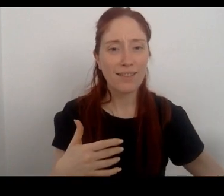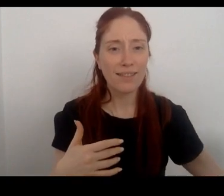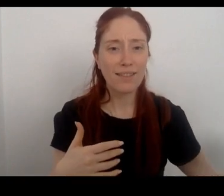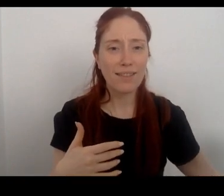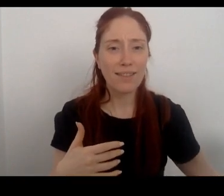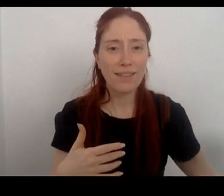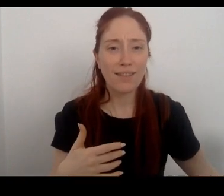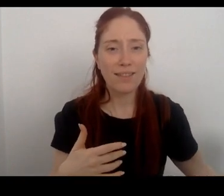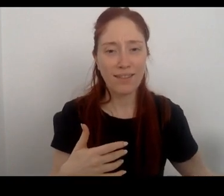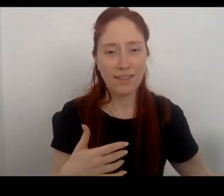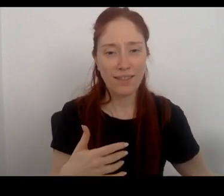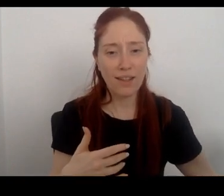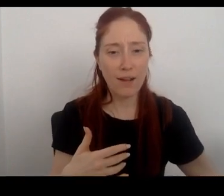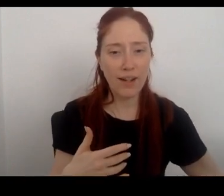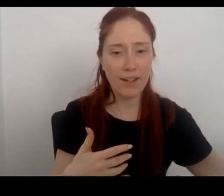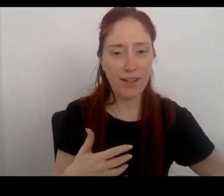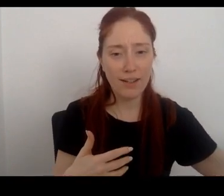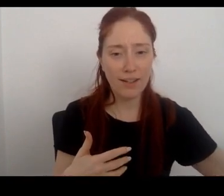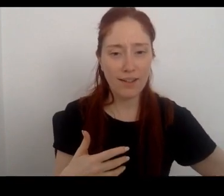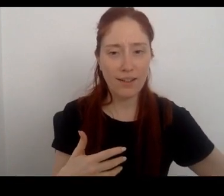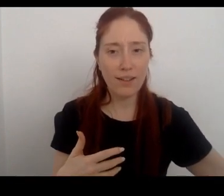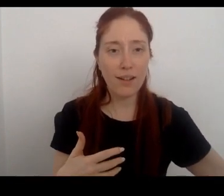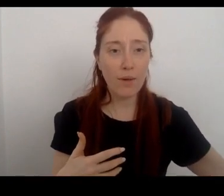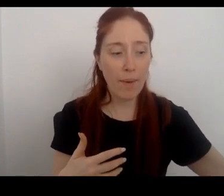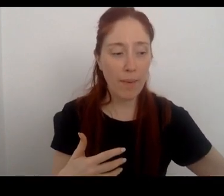different, what do we think?